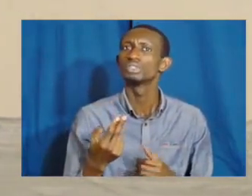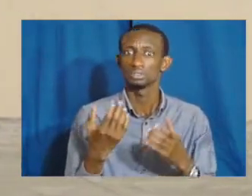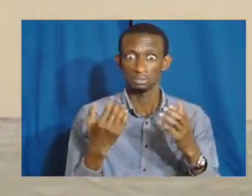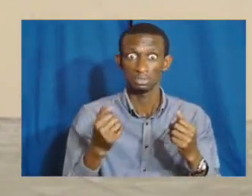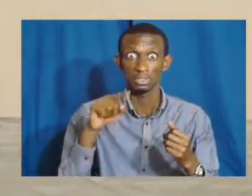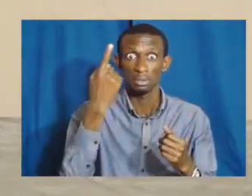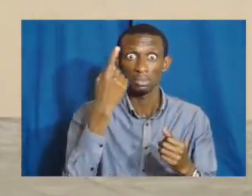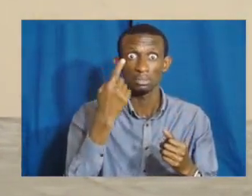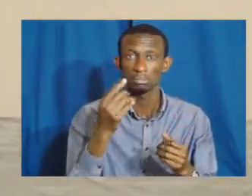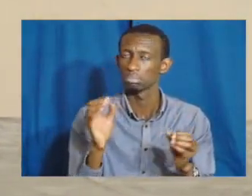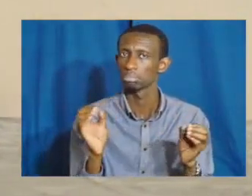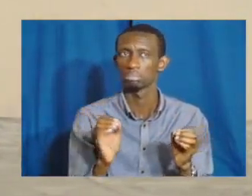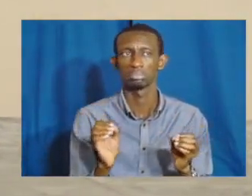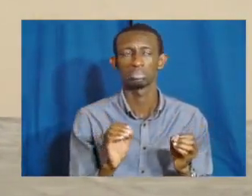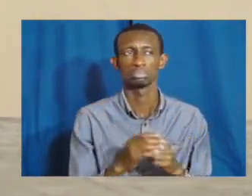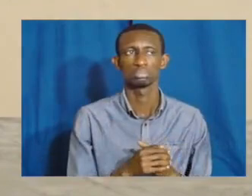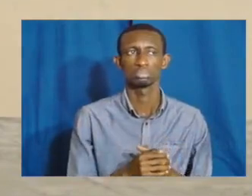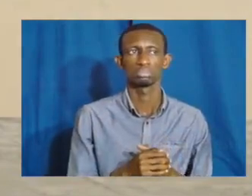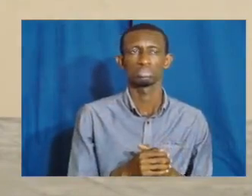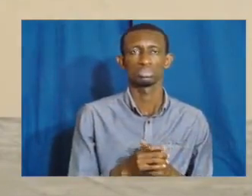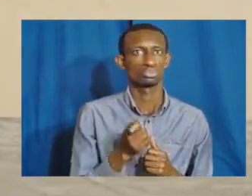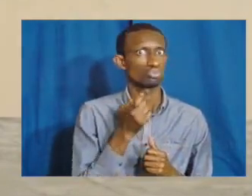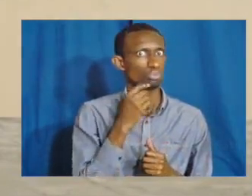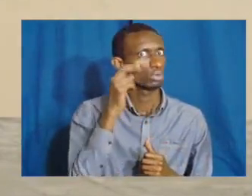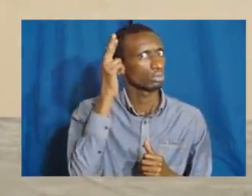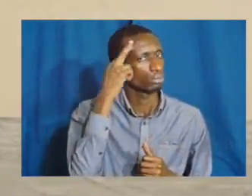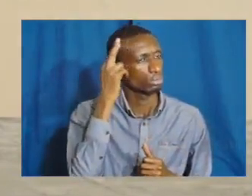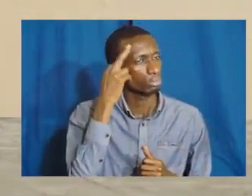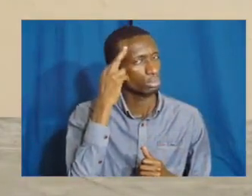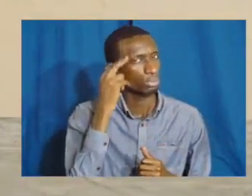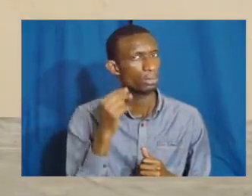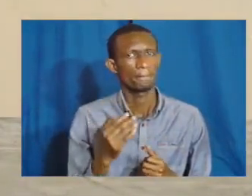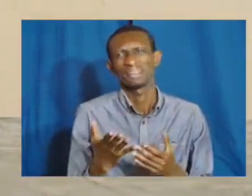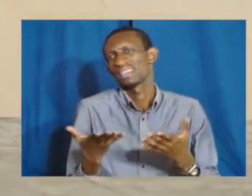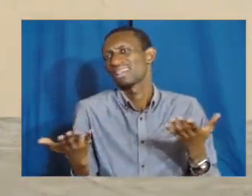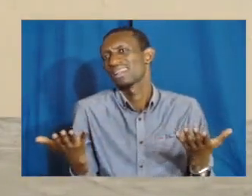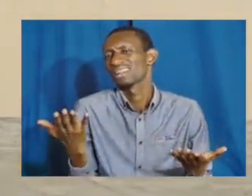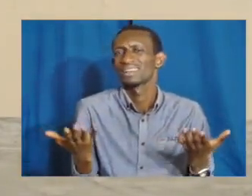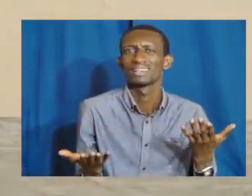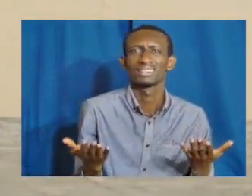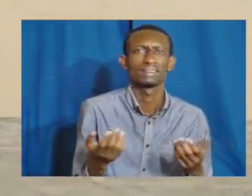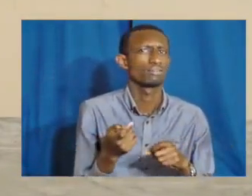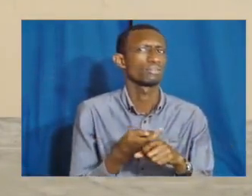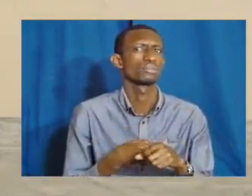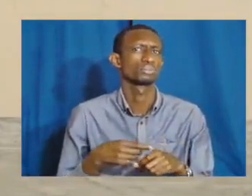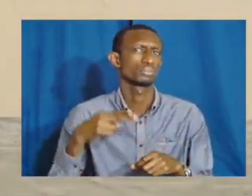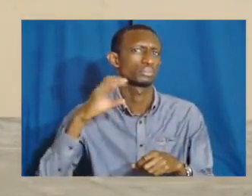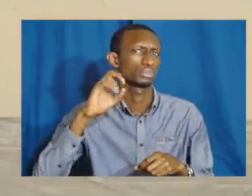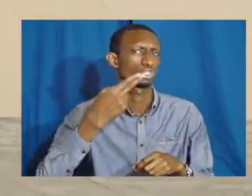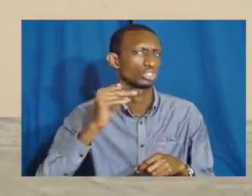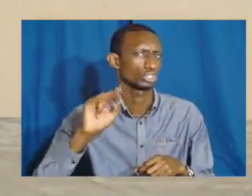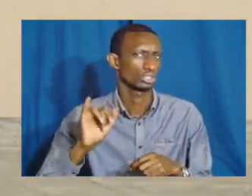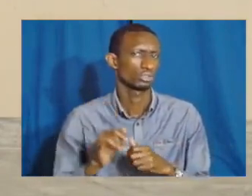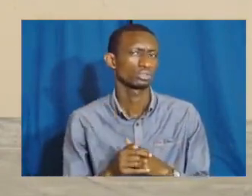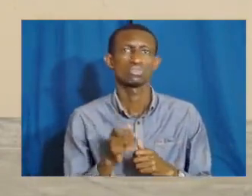number 1. So you have to, either coming from either side of the chain, you have to count the